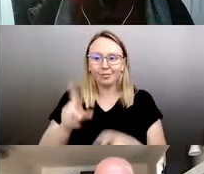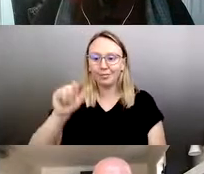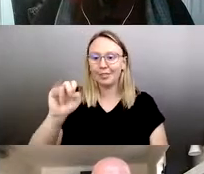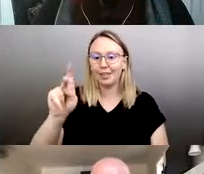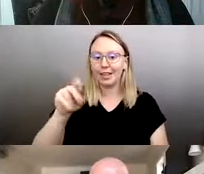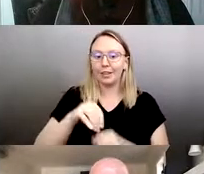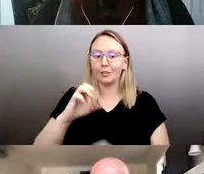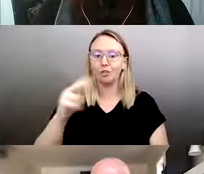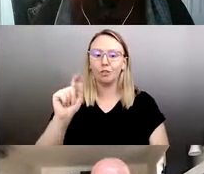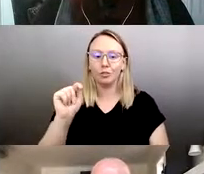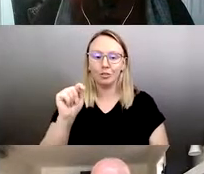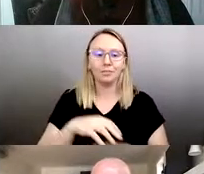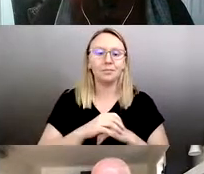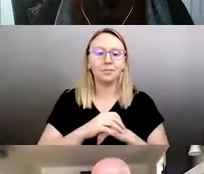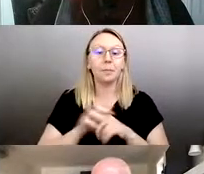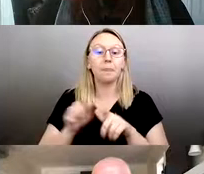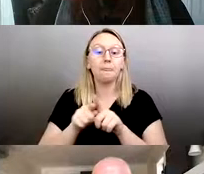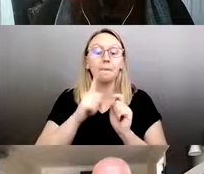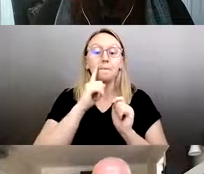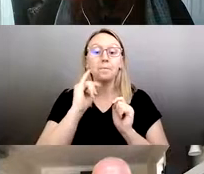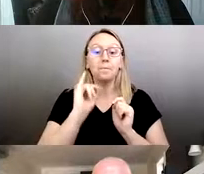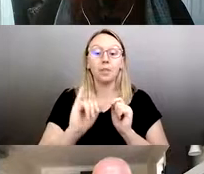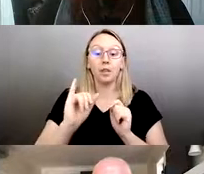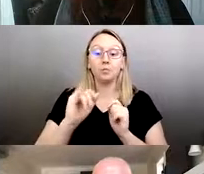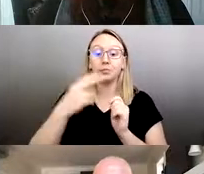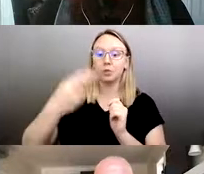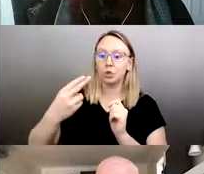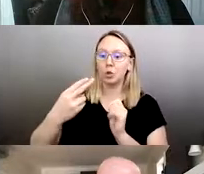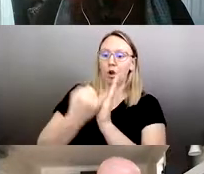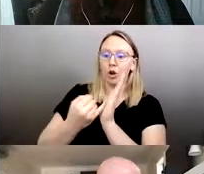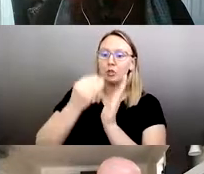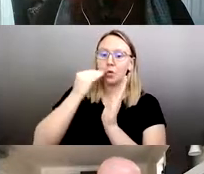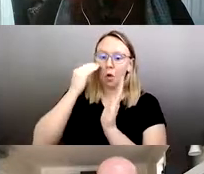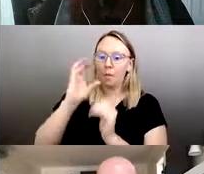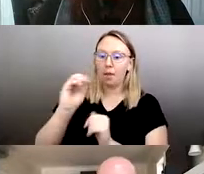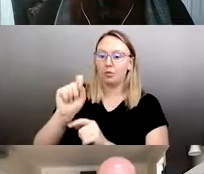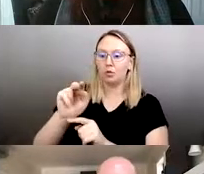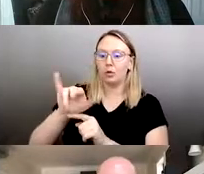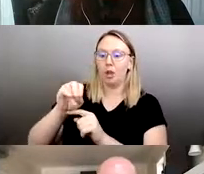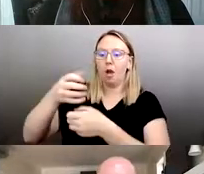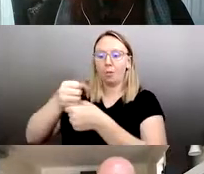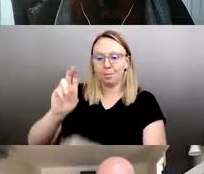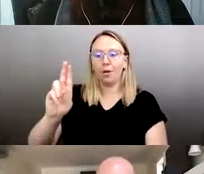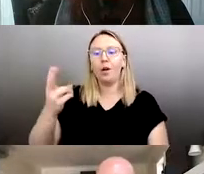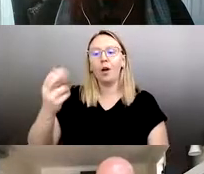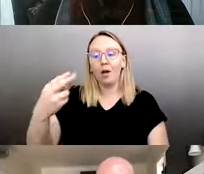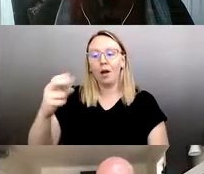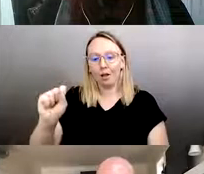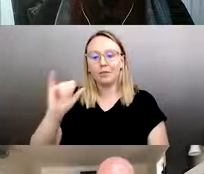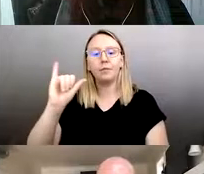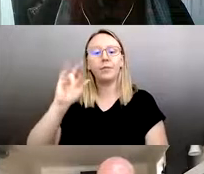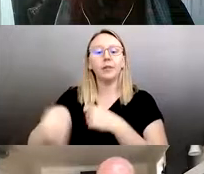program, also commonly referred to as HAHS, this is a program of the National Trust for Historic